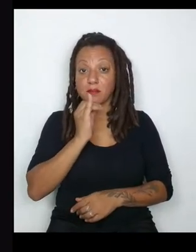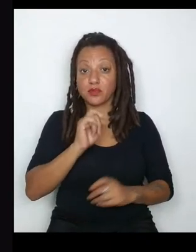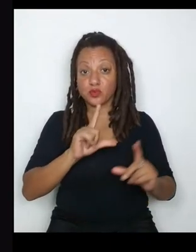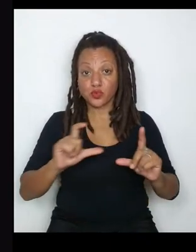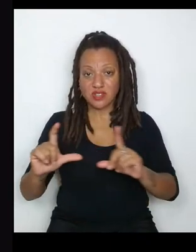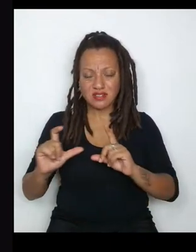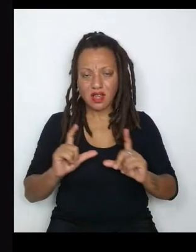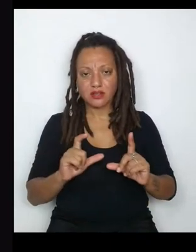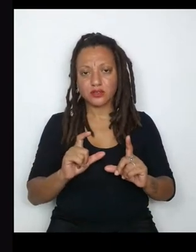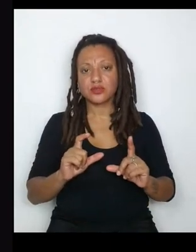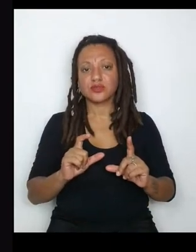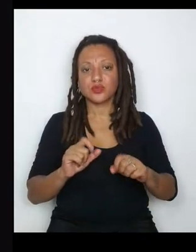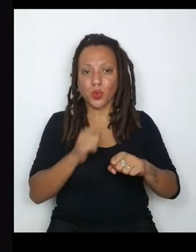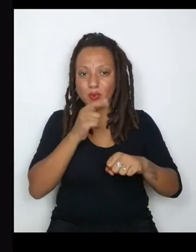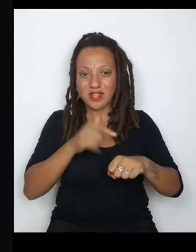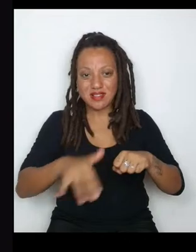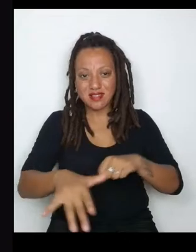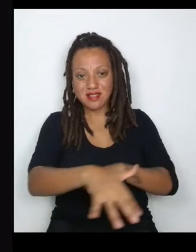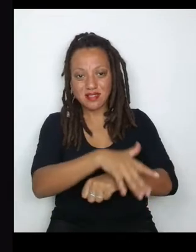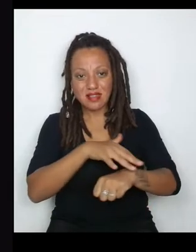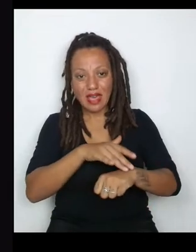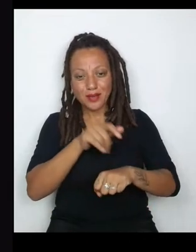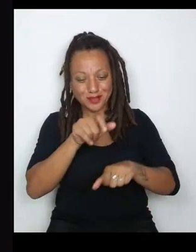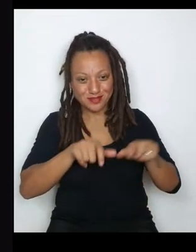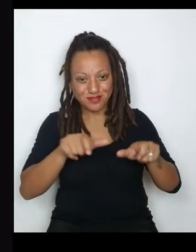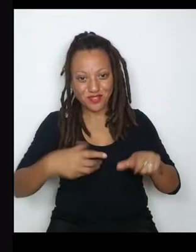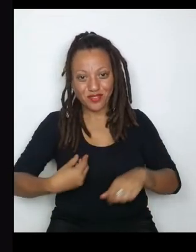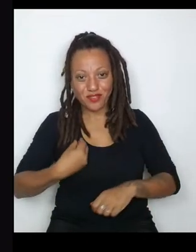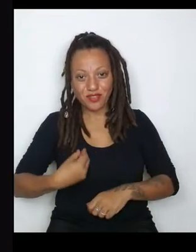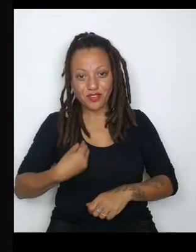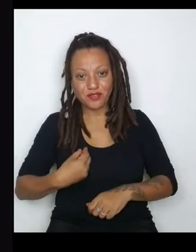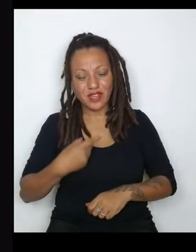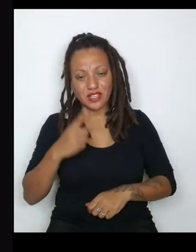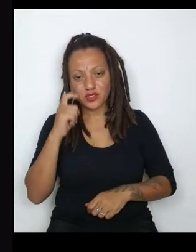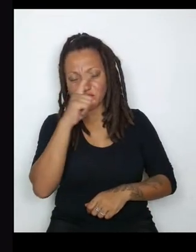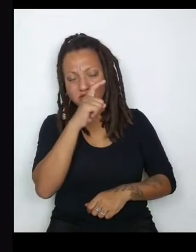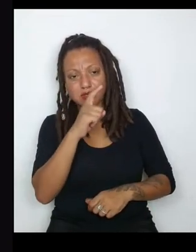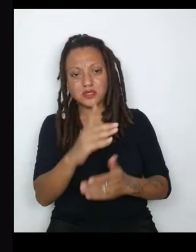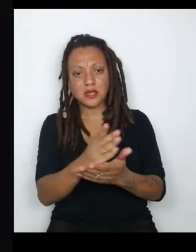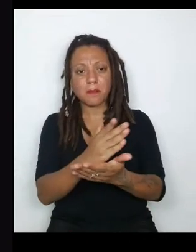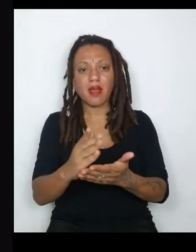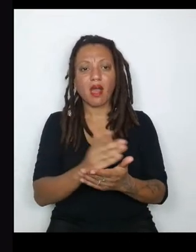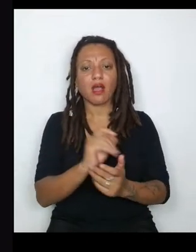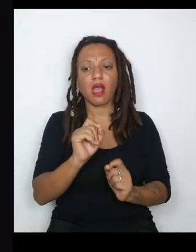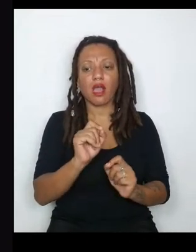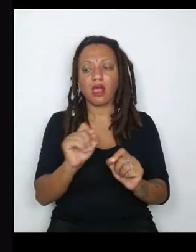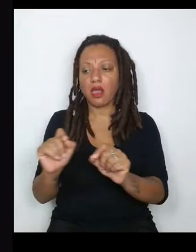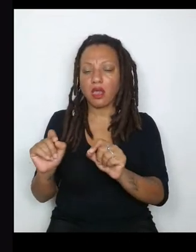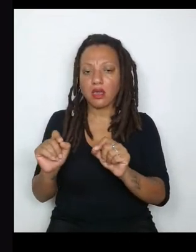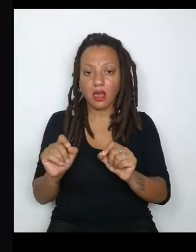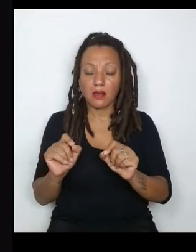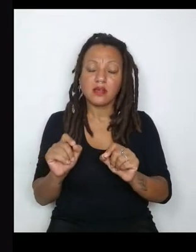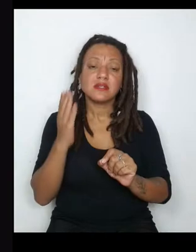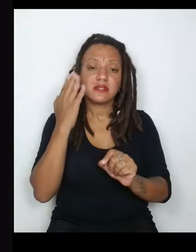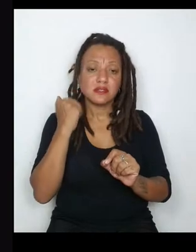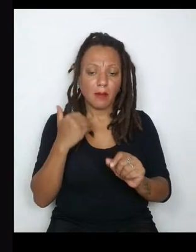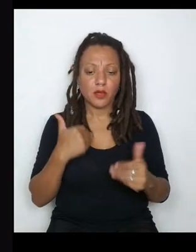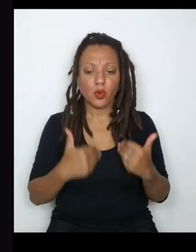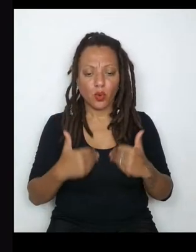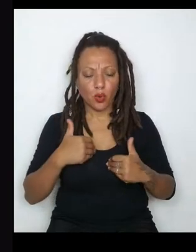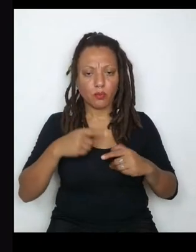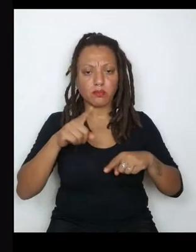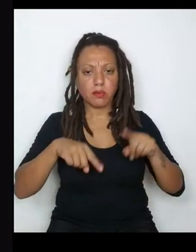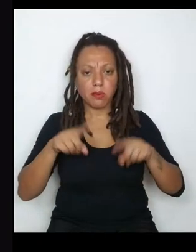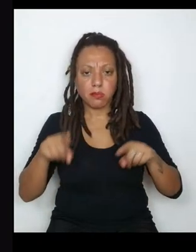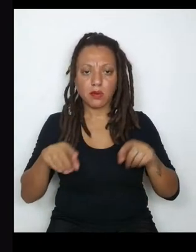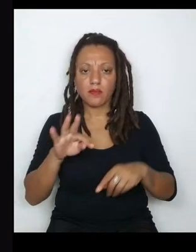individualized physiognomies although the physical diversity of tahitian and markhasen's